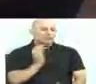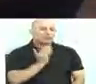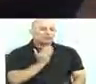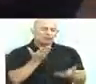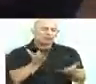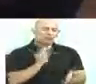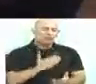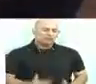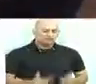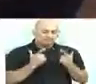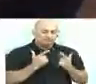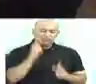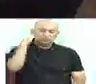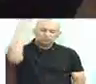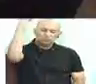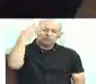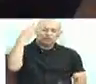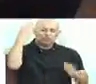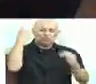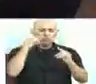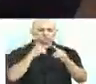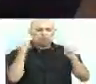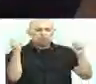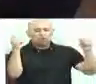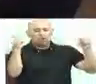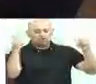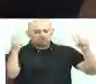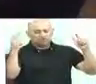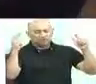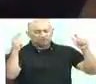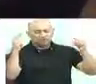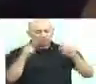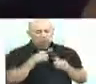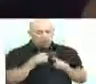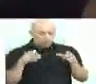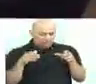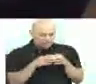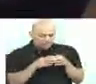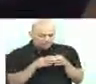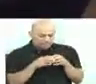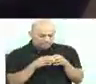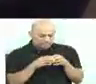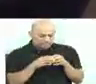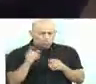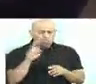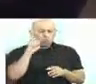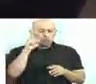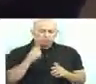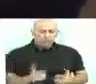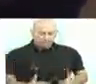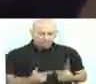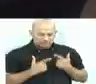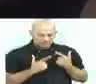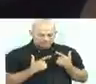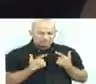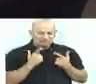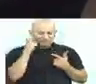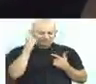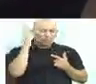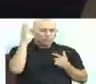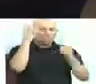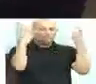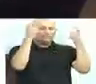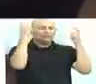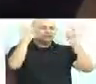in grace and hope to all. And when we gather at last where you dwell, we will celebrate the